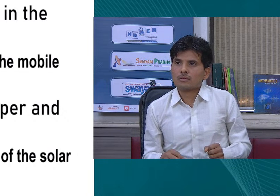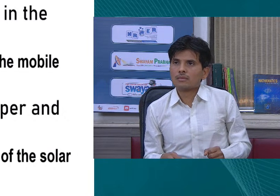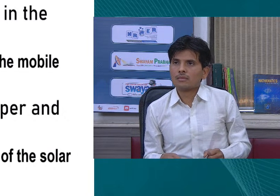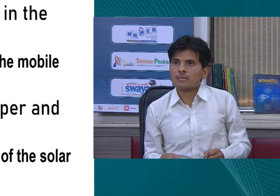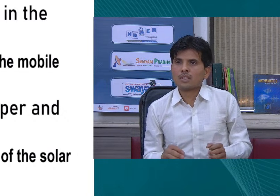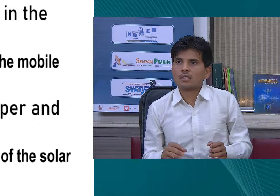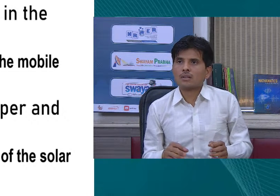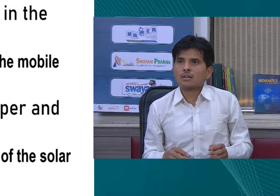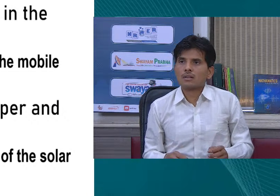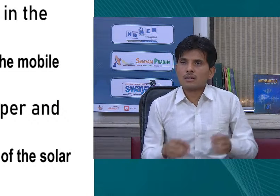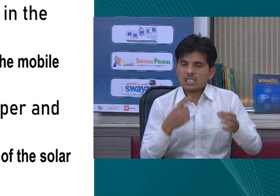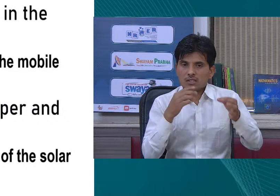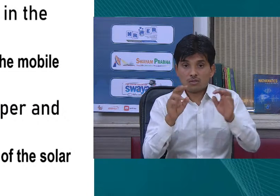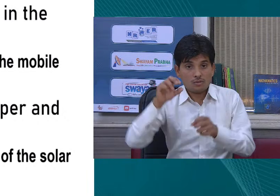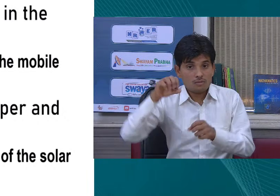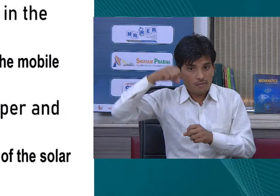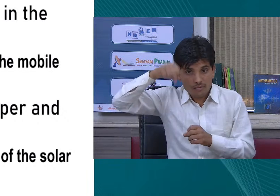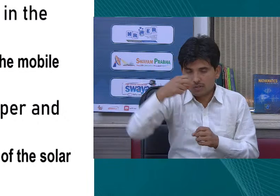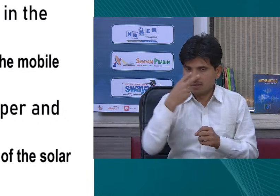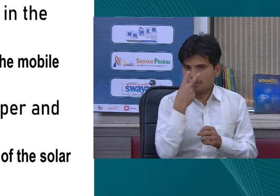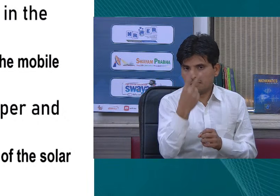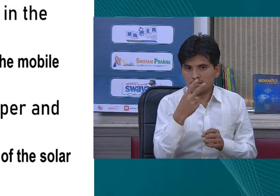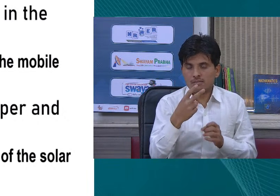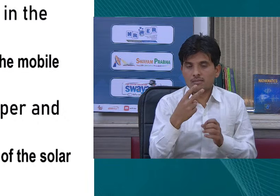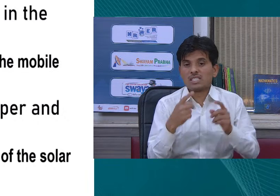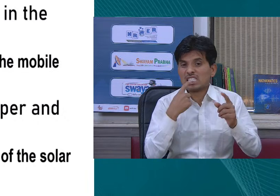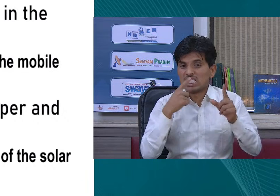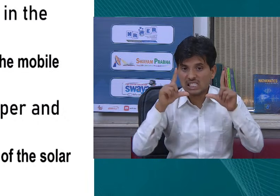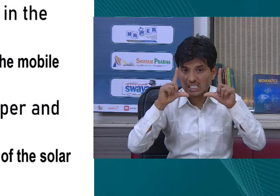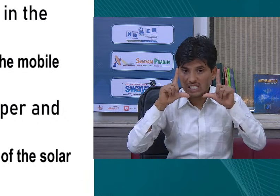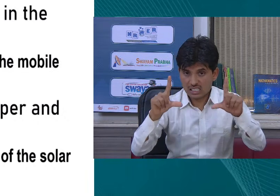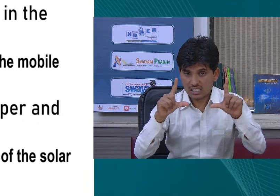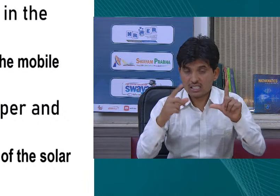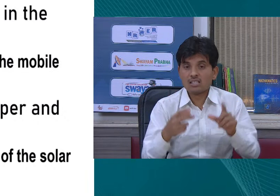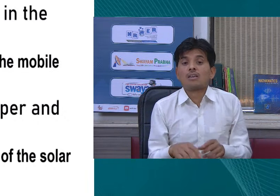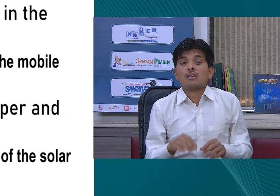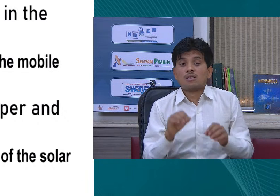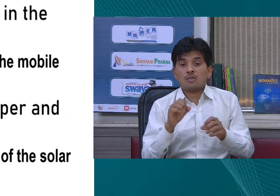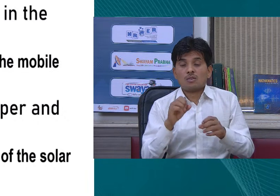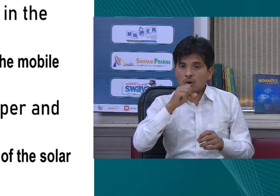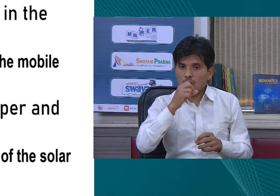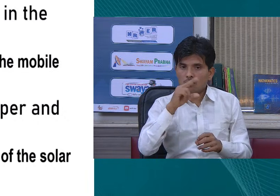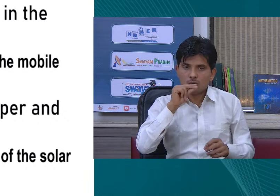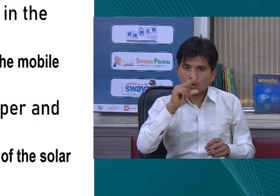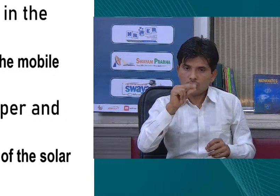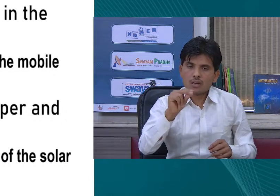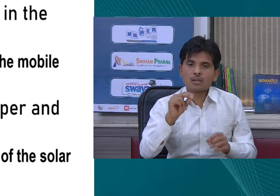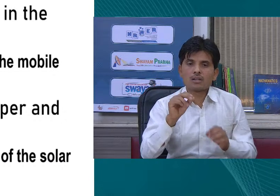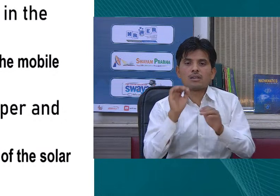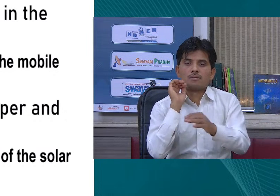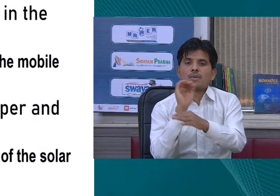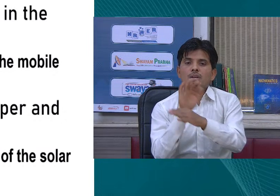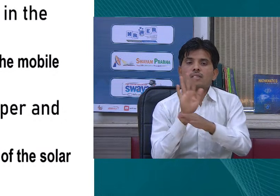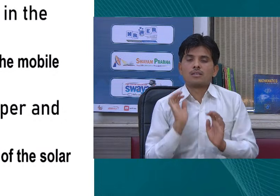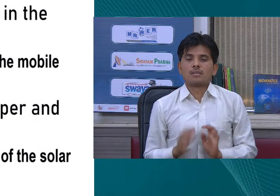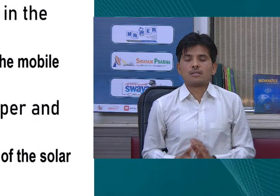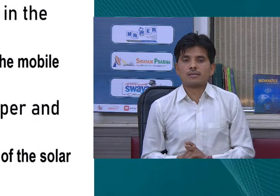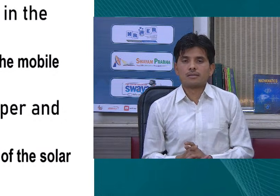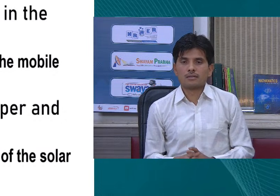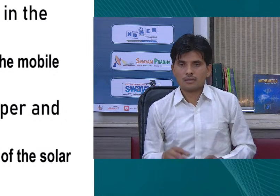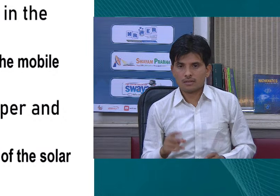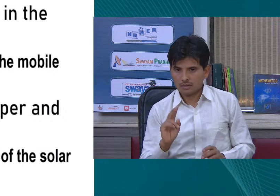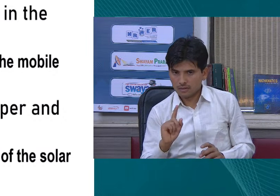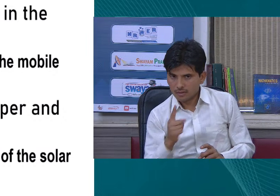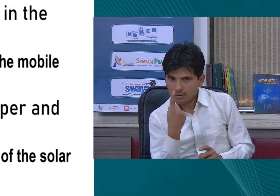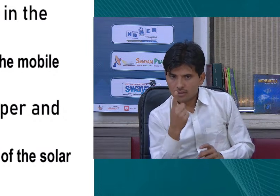don't they paste the pictures? They can even send me a voice message, spell out the names and